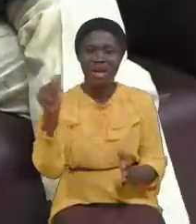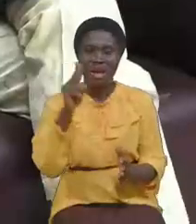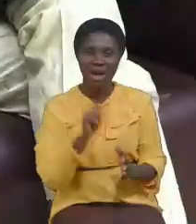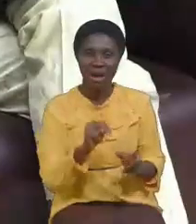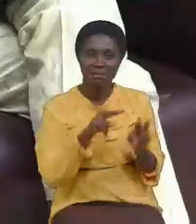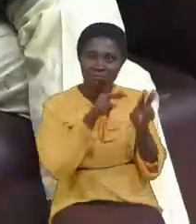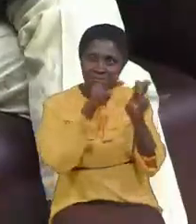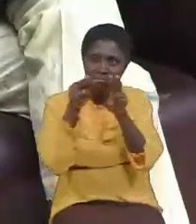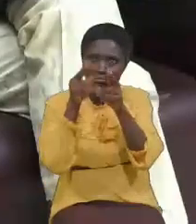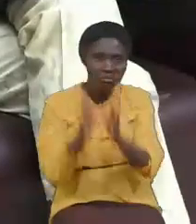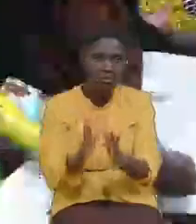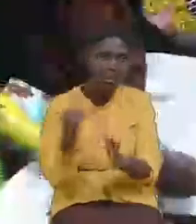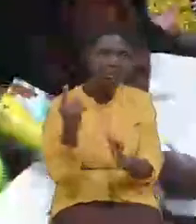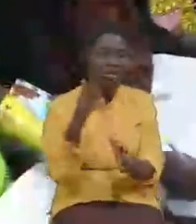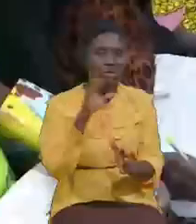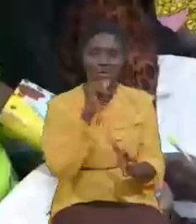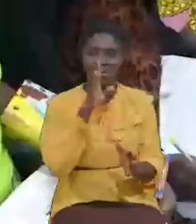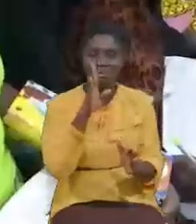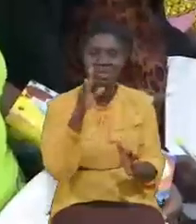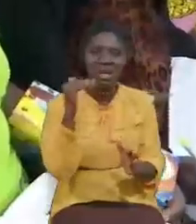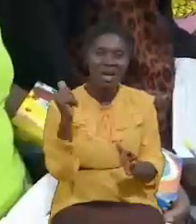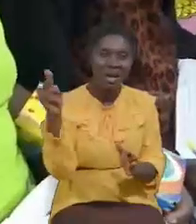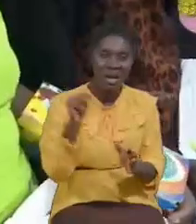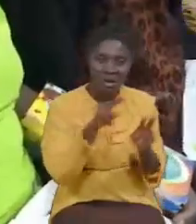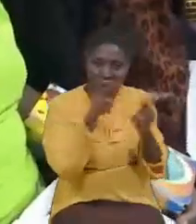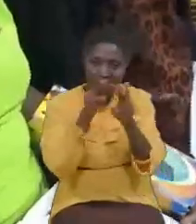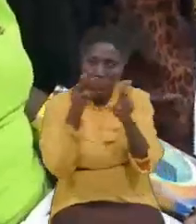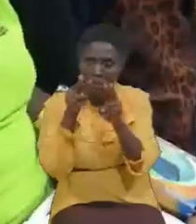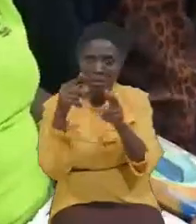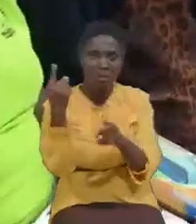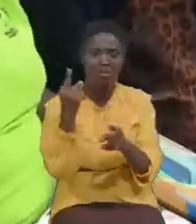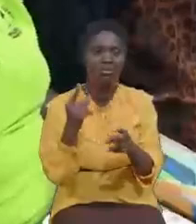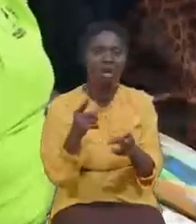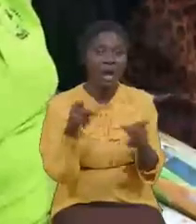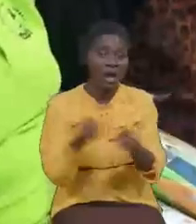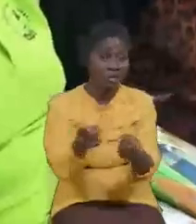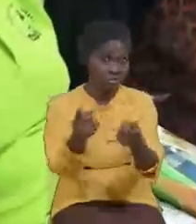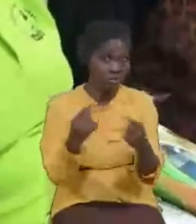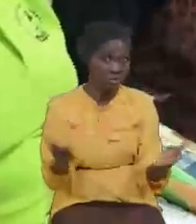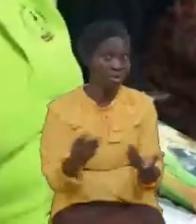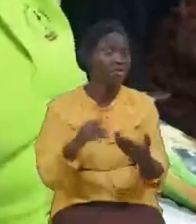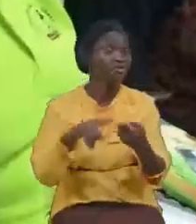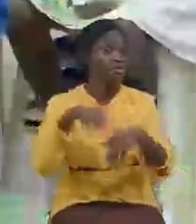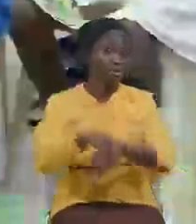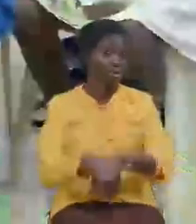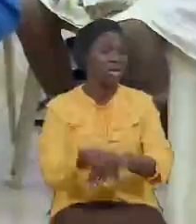be a spectator. Amen. As you come tonight, you will possess.